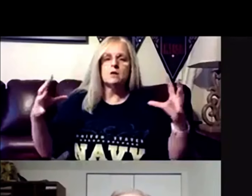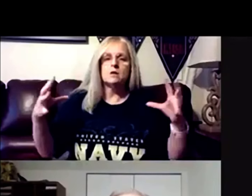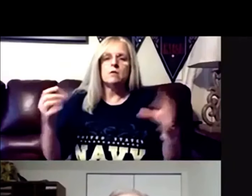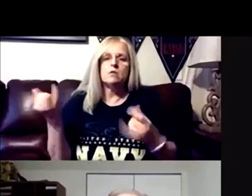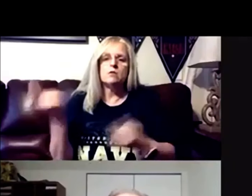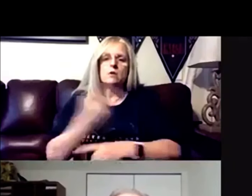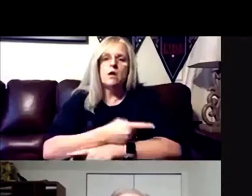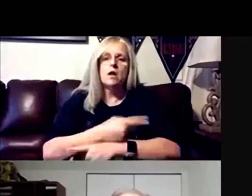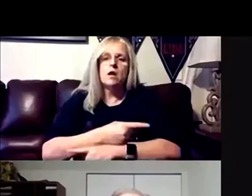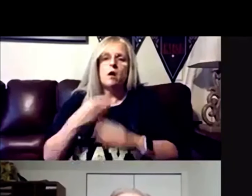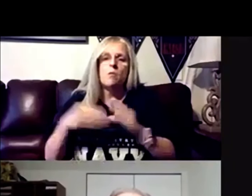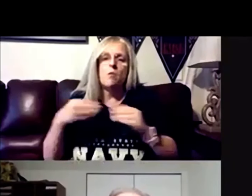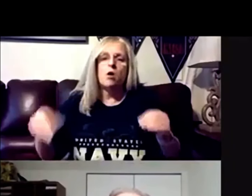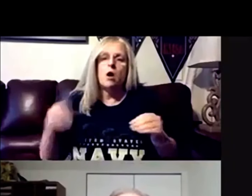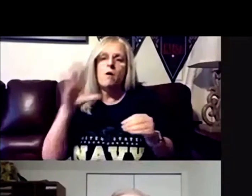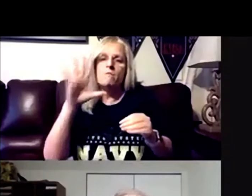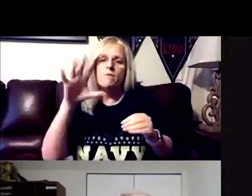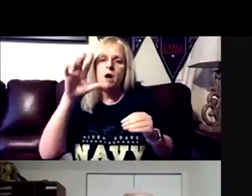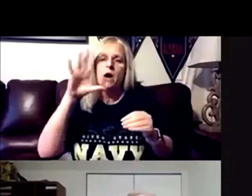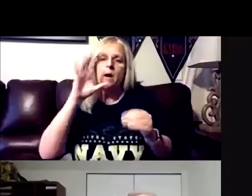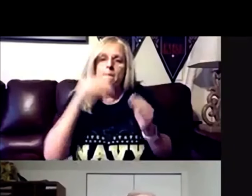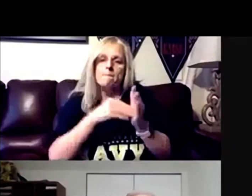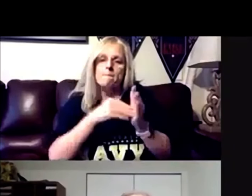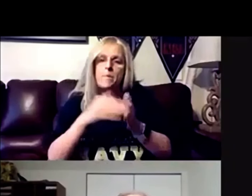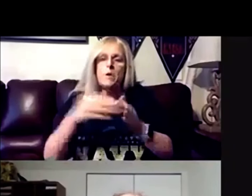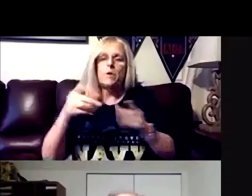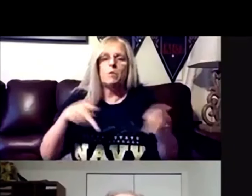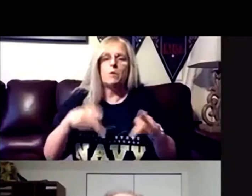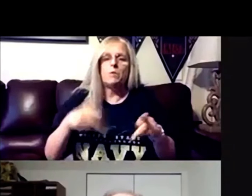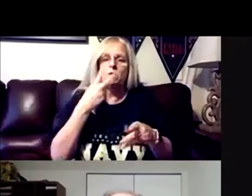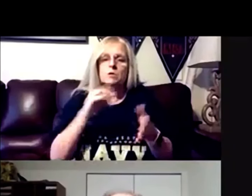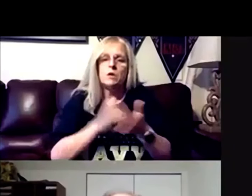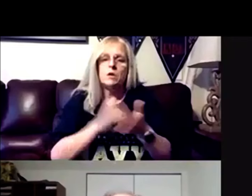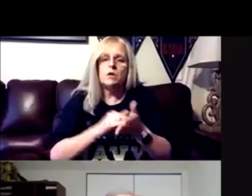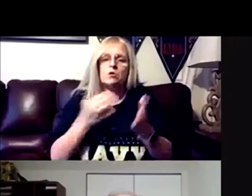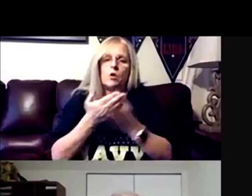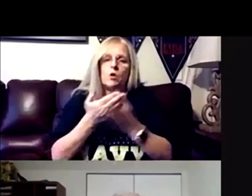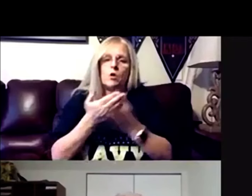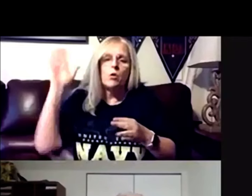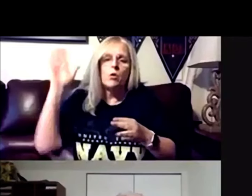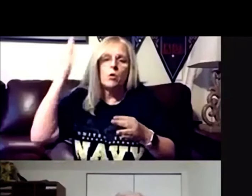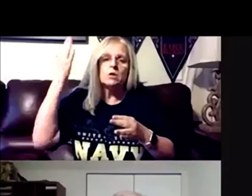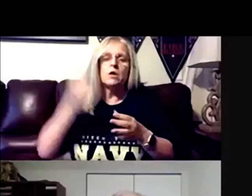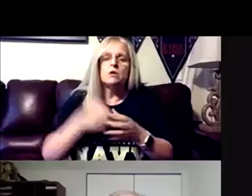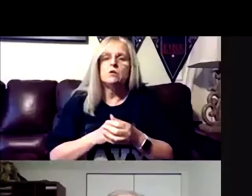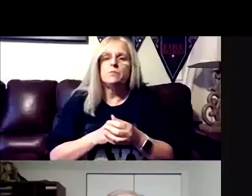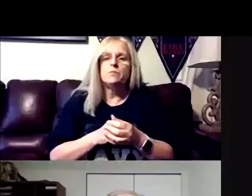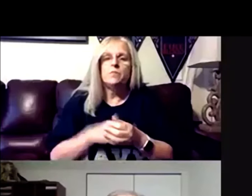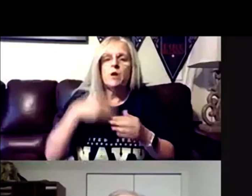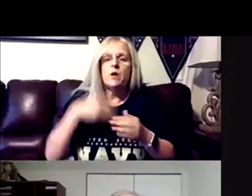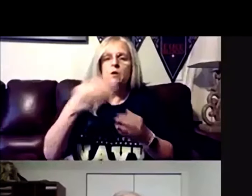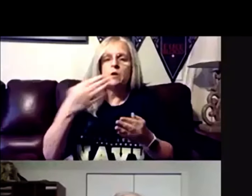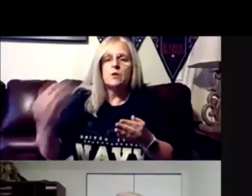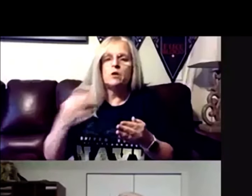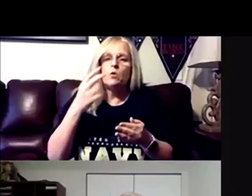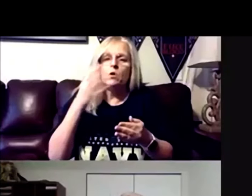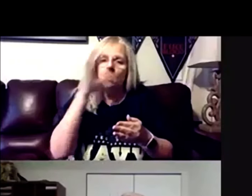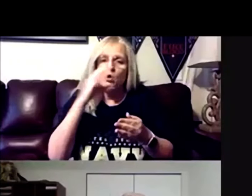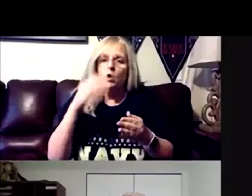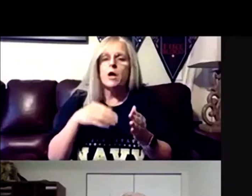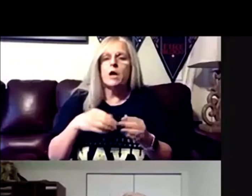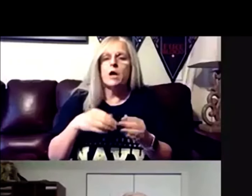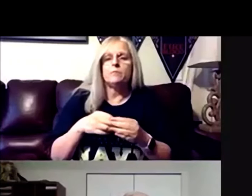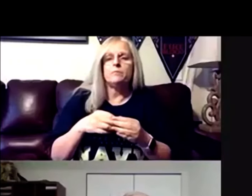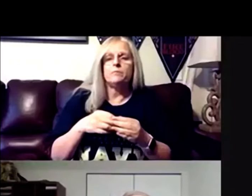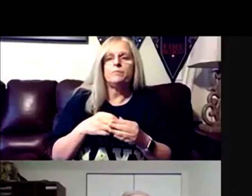our market is 5 billion people, and you'll see that as I go through the presentation. The next thing you want to look at is you want to make